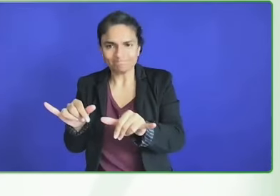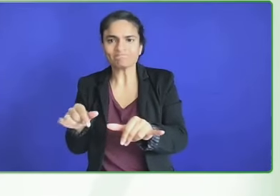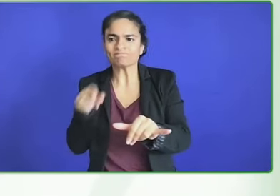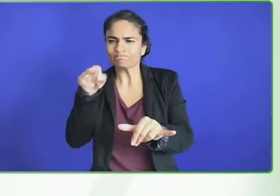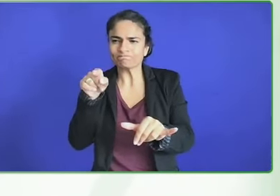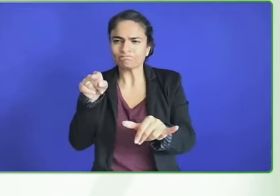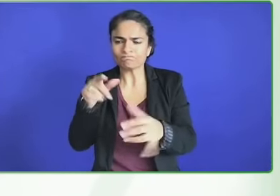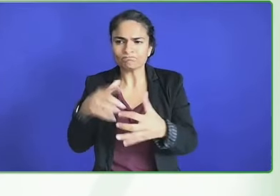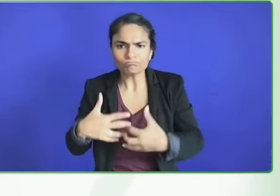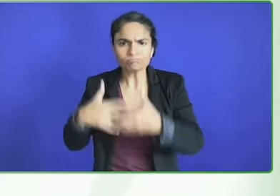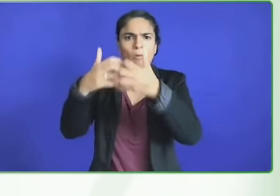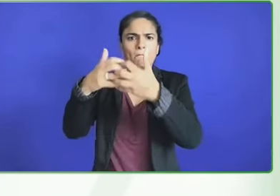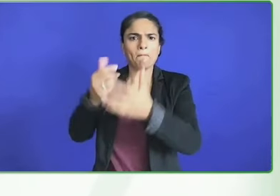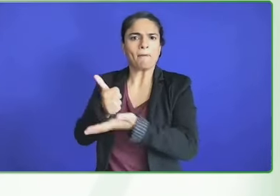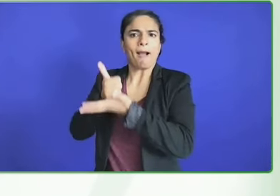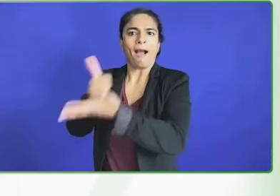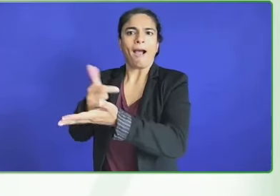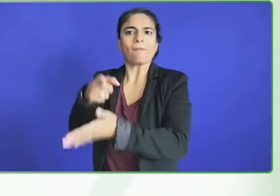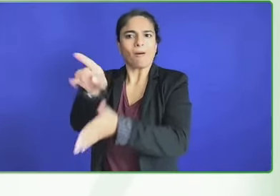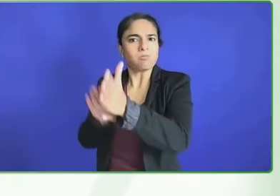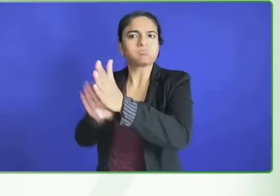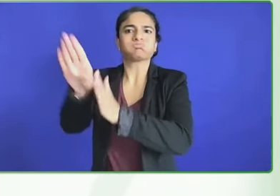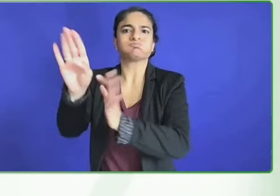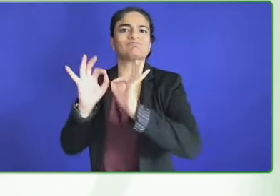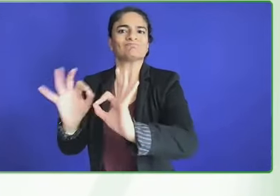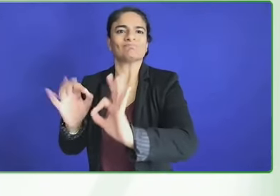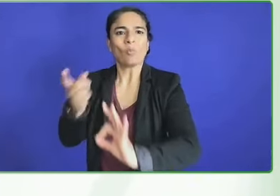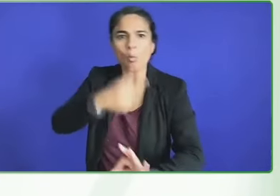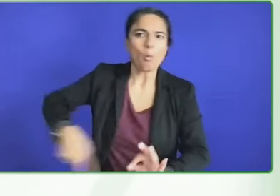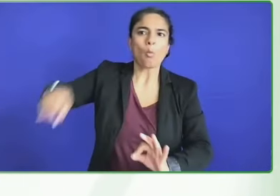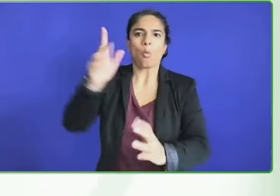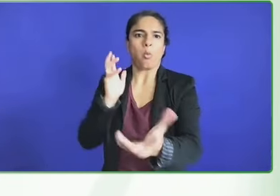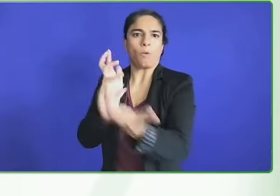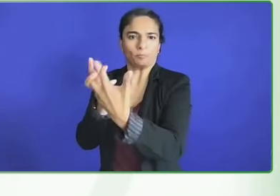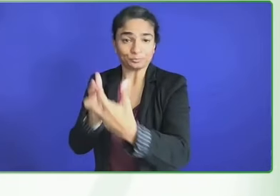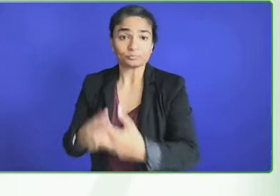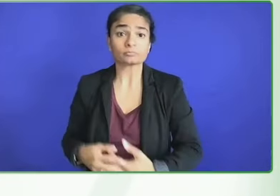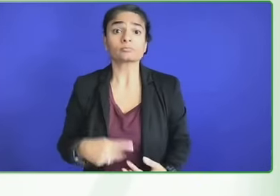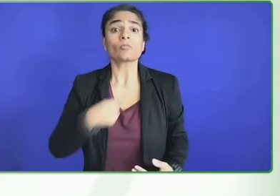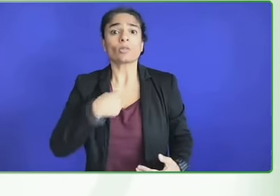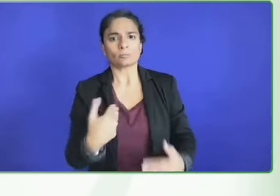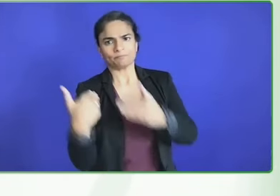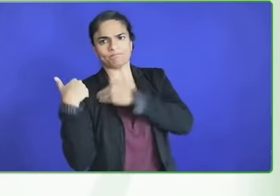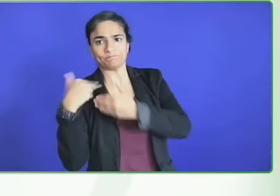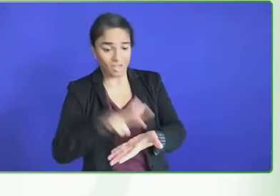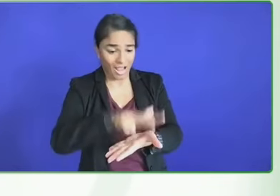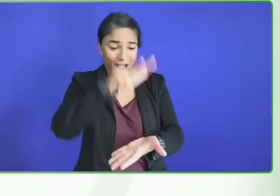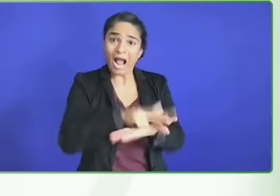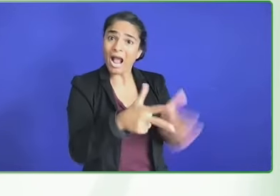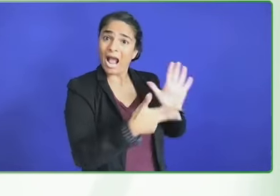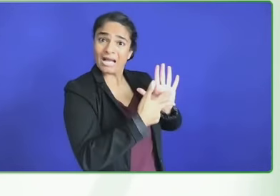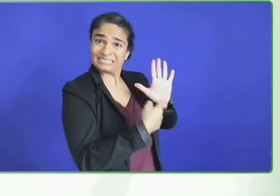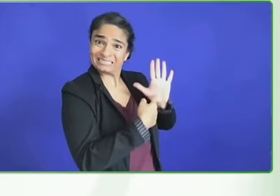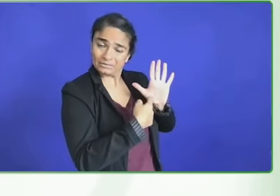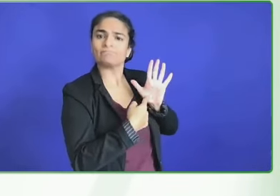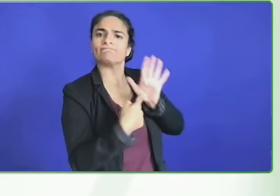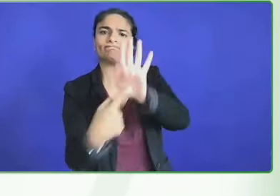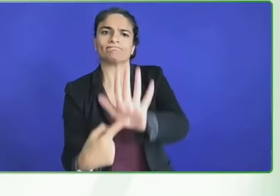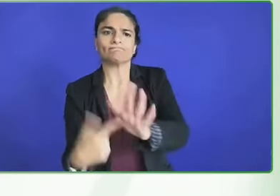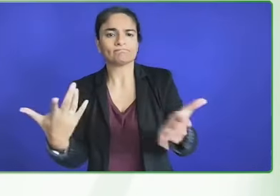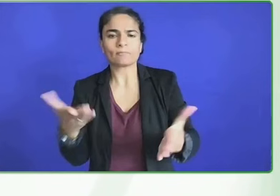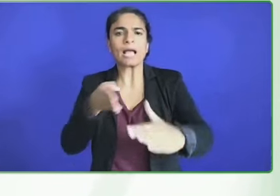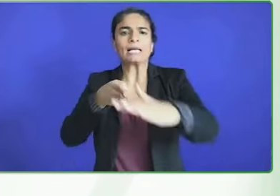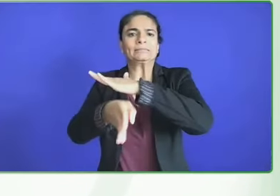Canada, and as the name suggests, they are responsible for developing new standards and regulations. But beyond this, the Act